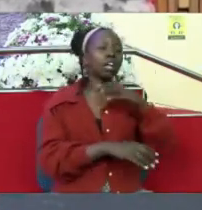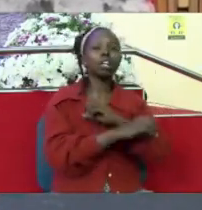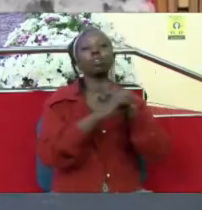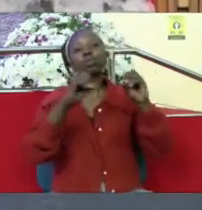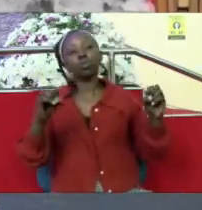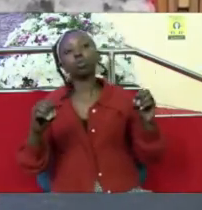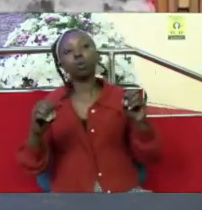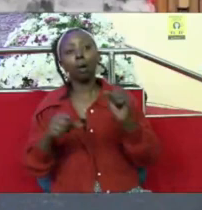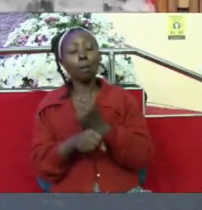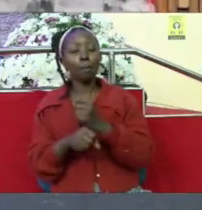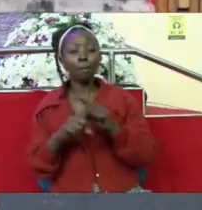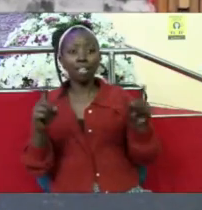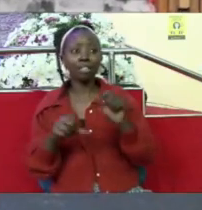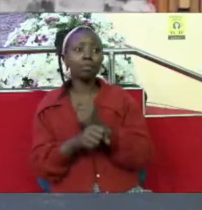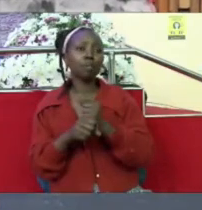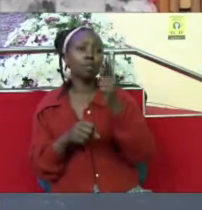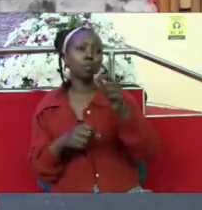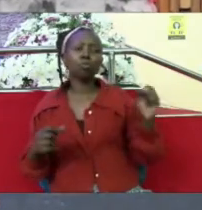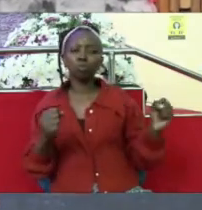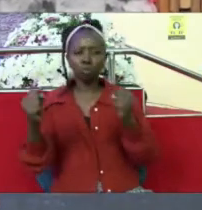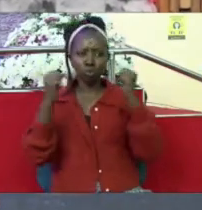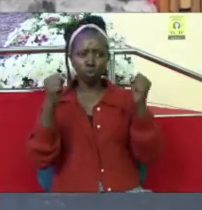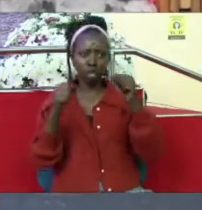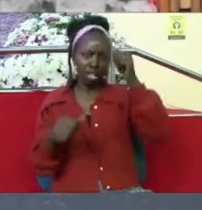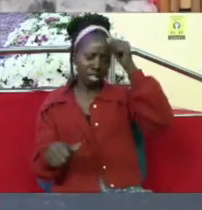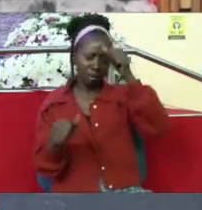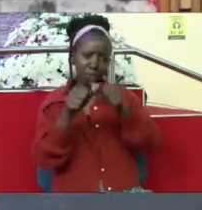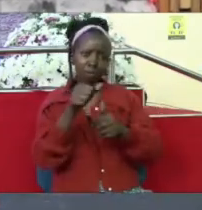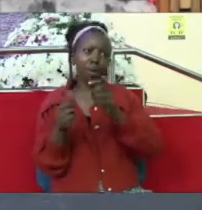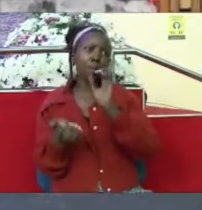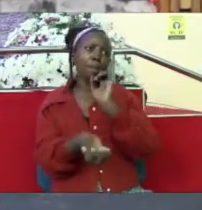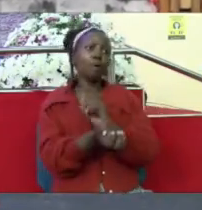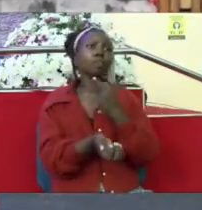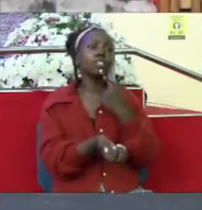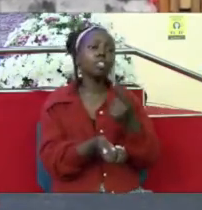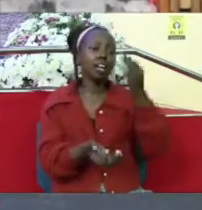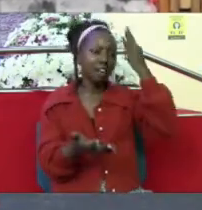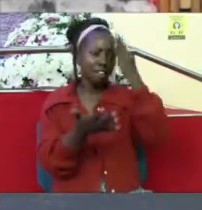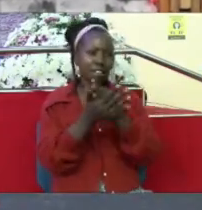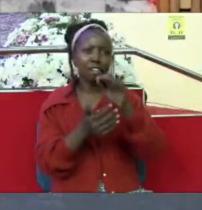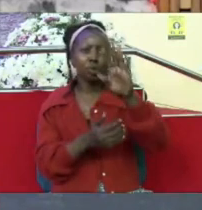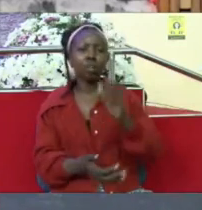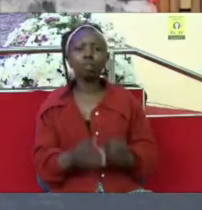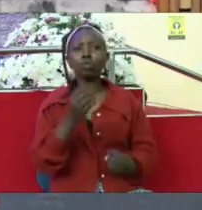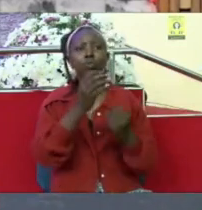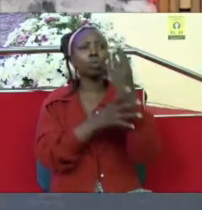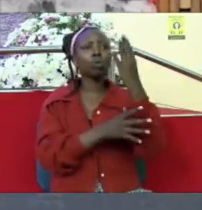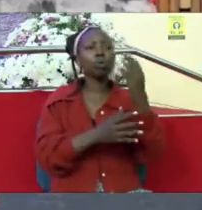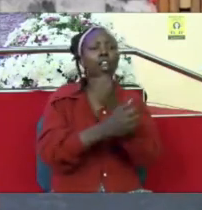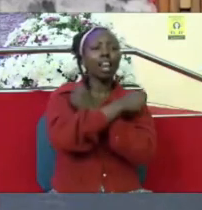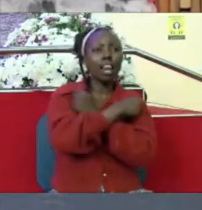stronger. Itakuacha mwenye nguvu. Remember. Kumbuka. Paul is saying. Paulo anasema. Your faith is growing. Imani yako inakua. Your love is increasing. Upendo